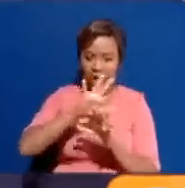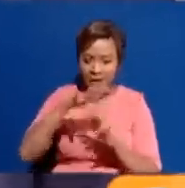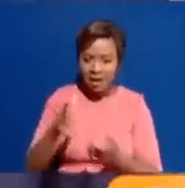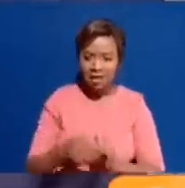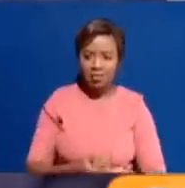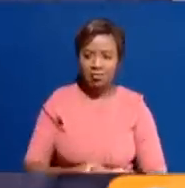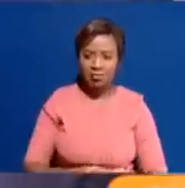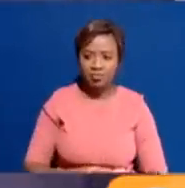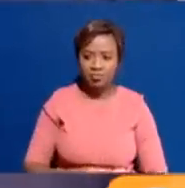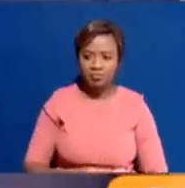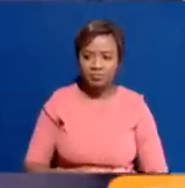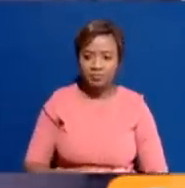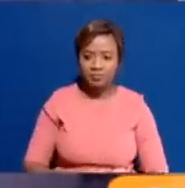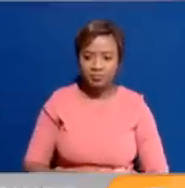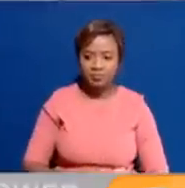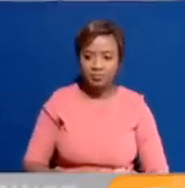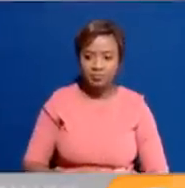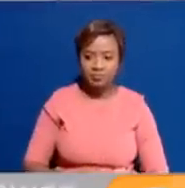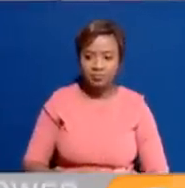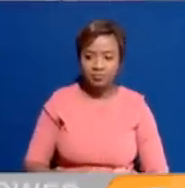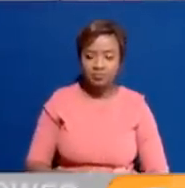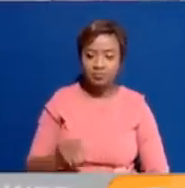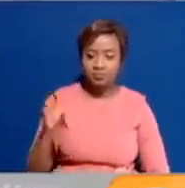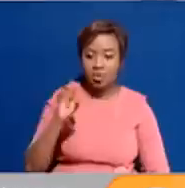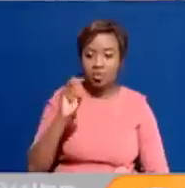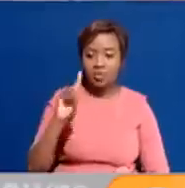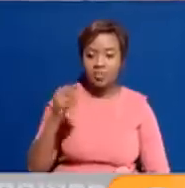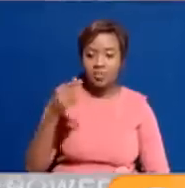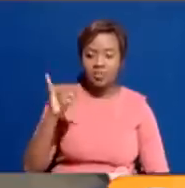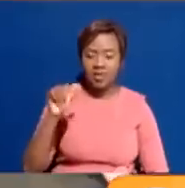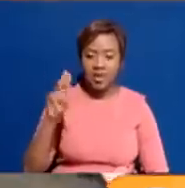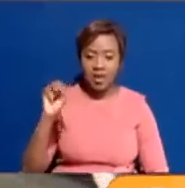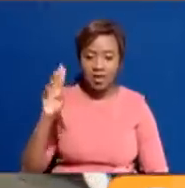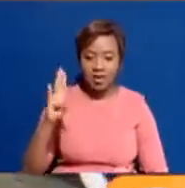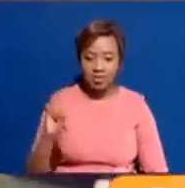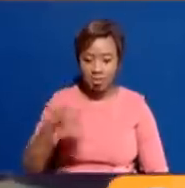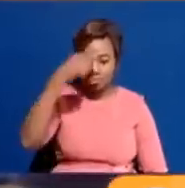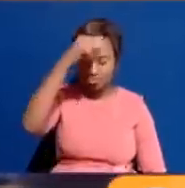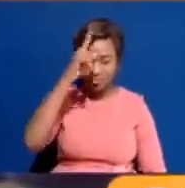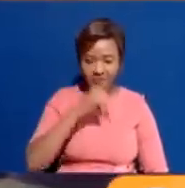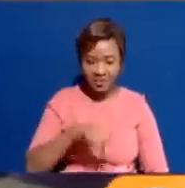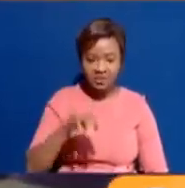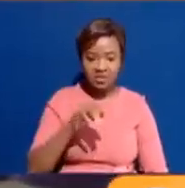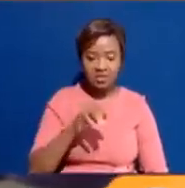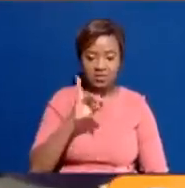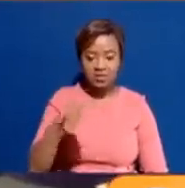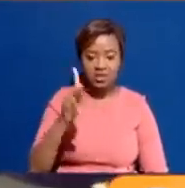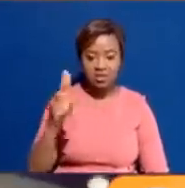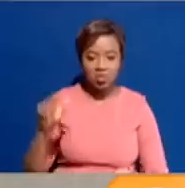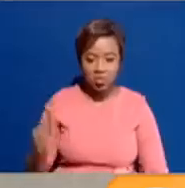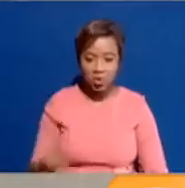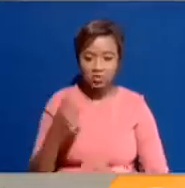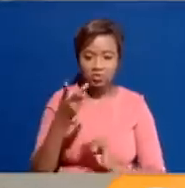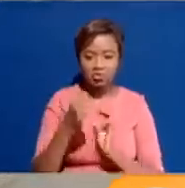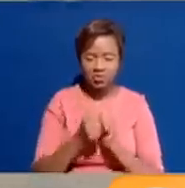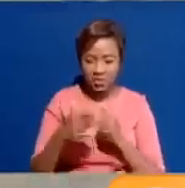Patton Odhiambo, an electrical and electronics engineer, graduated from Jomo Kenyatta University in 2019. He joined the team